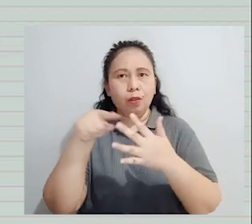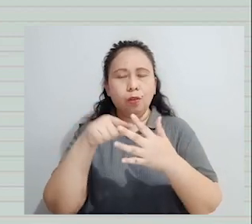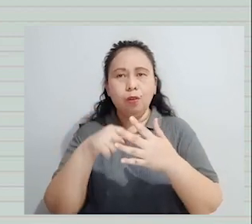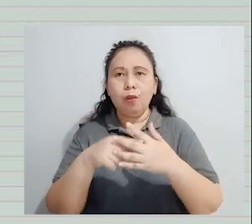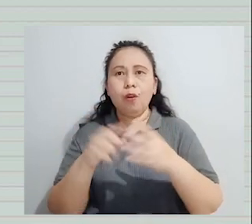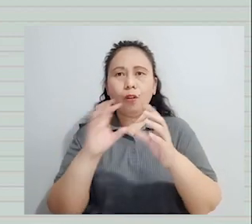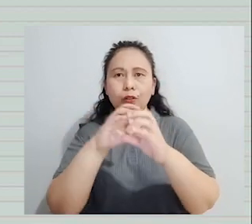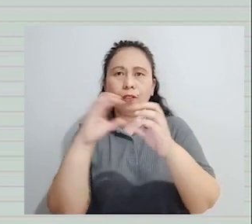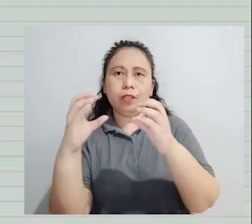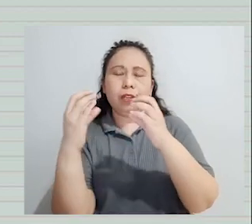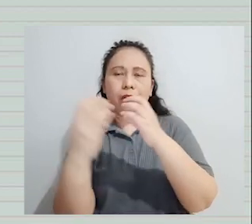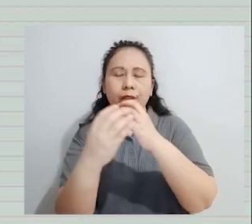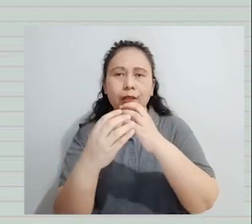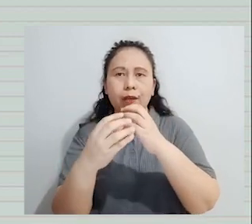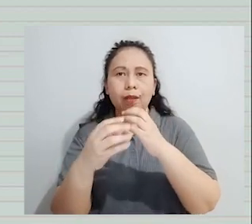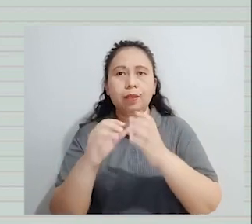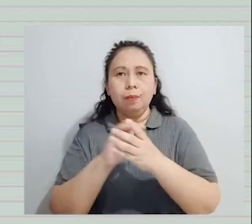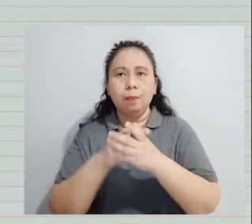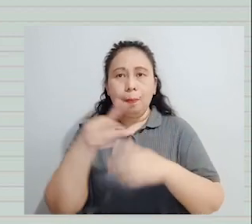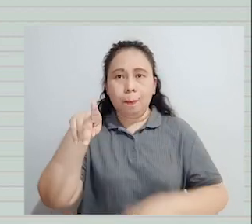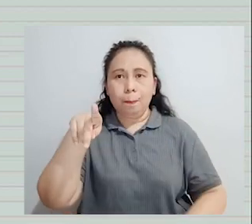the process of subduction.